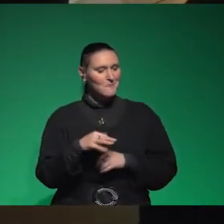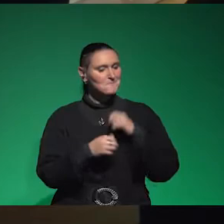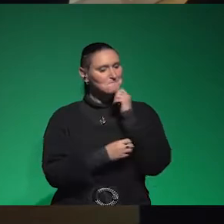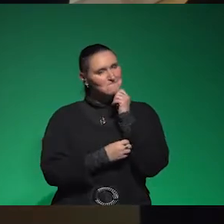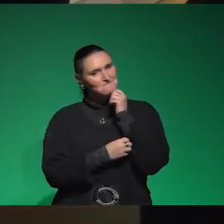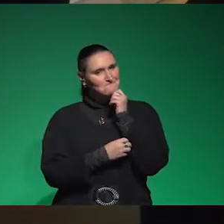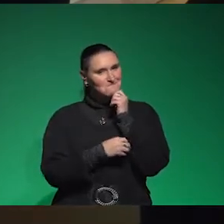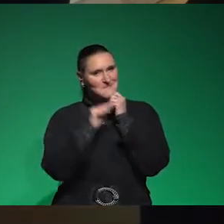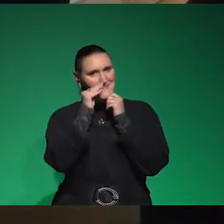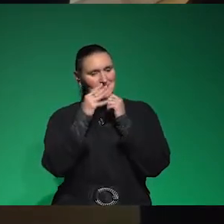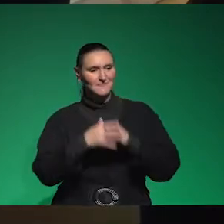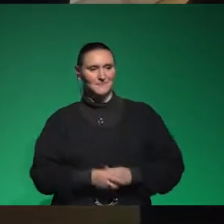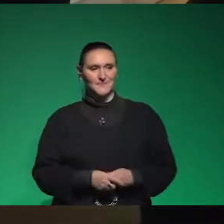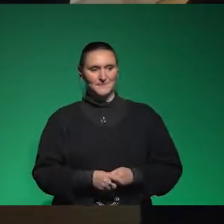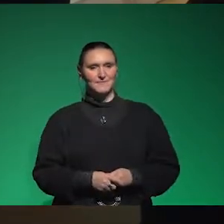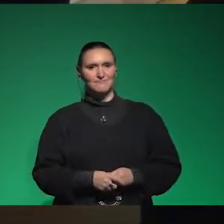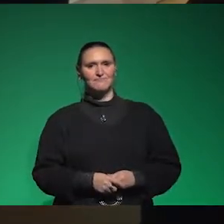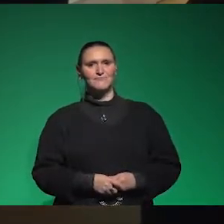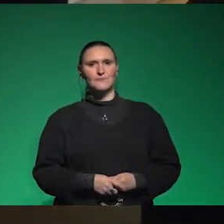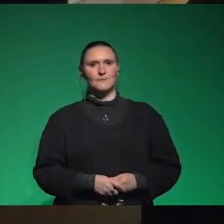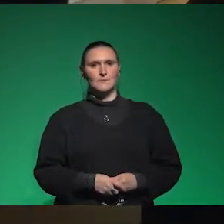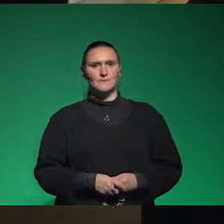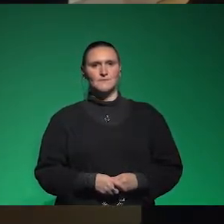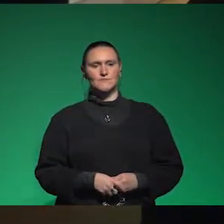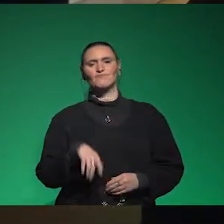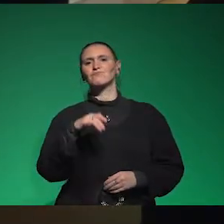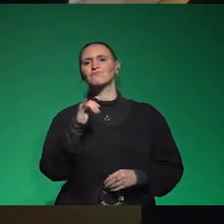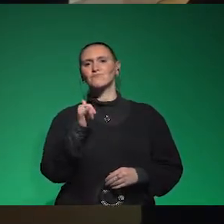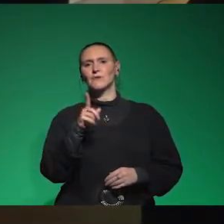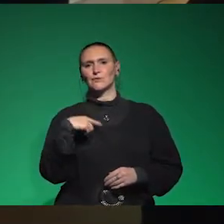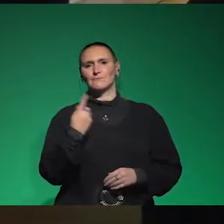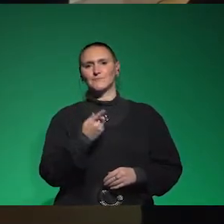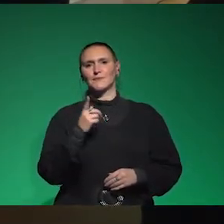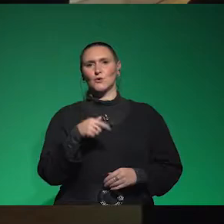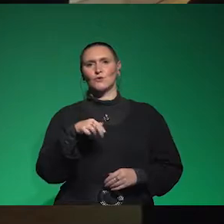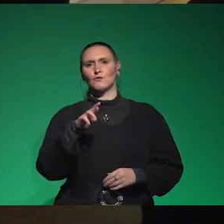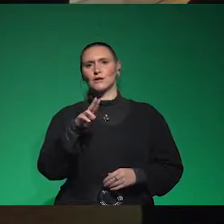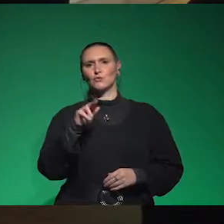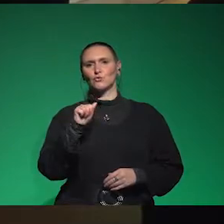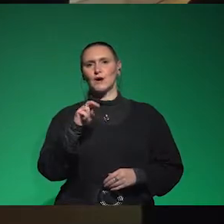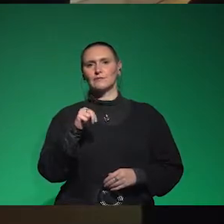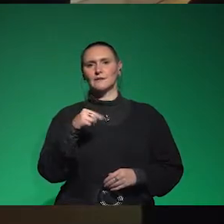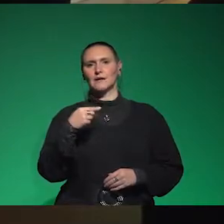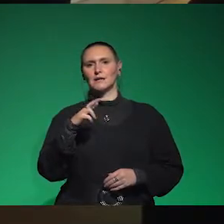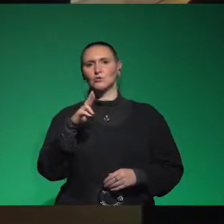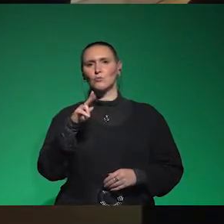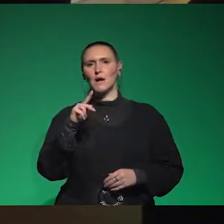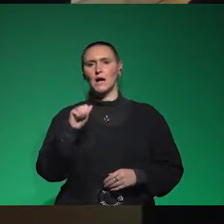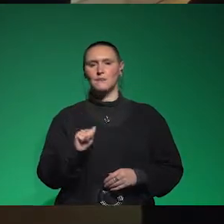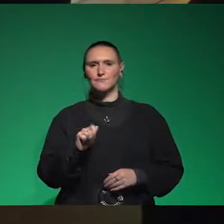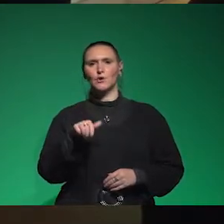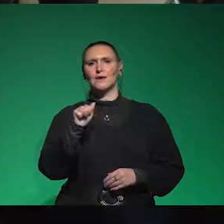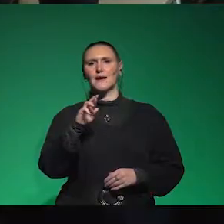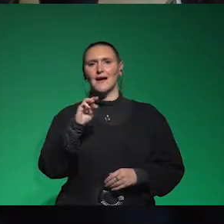there are some of us from ruangrupa, who's Reza Visina, and also Indra Aming, and also Iswanto is Ruan Bating. Iswanto is in